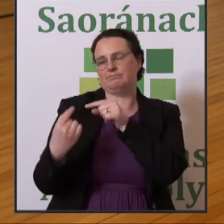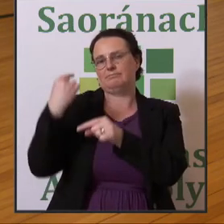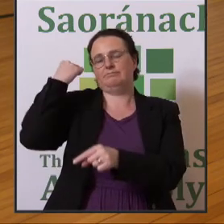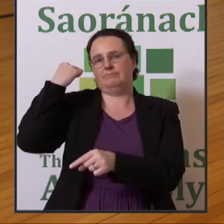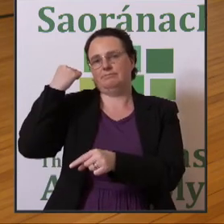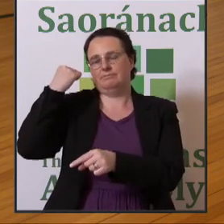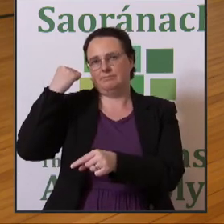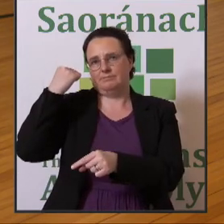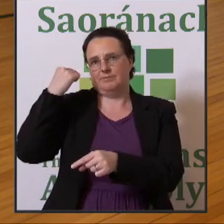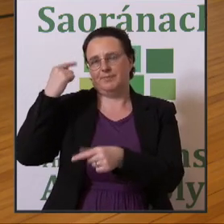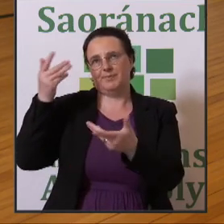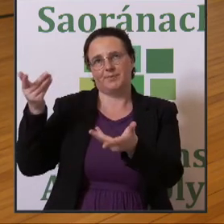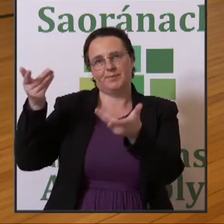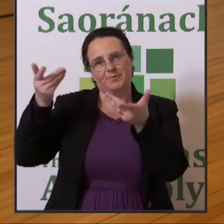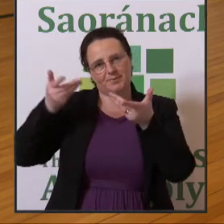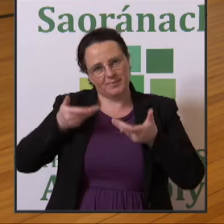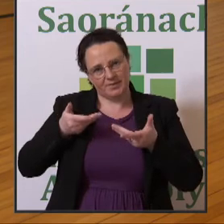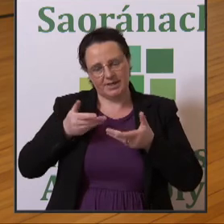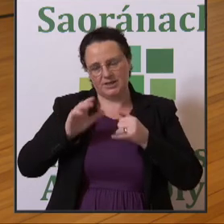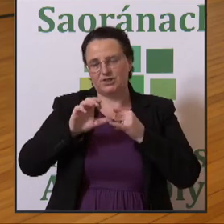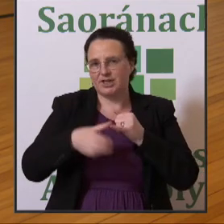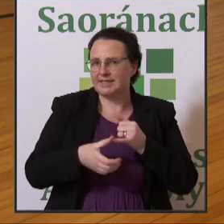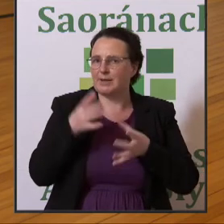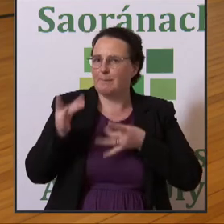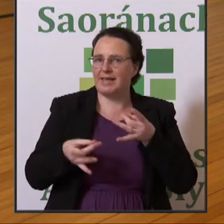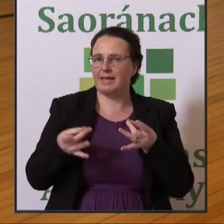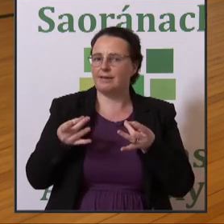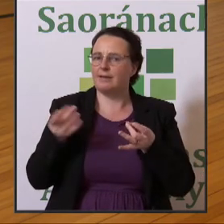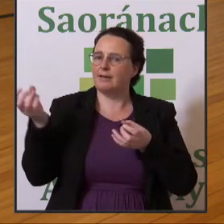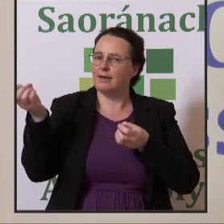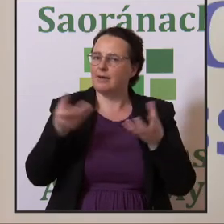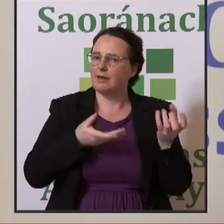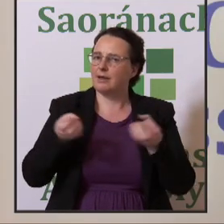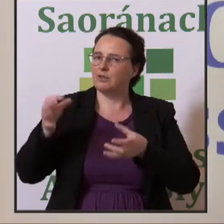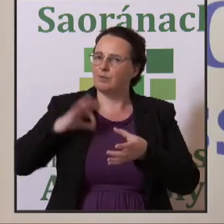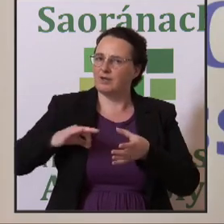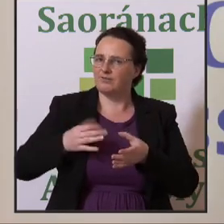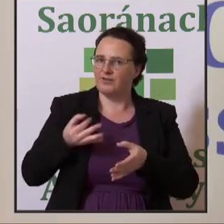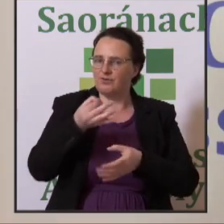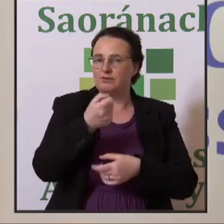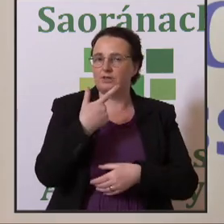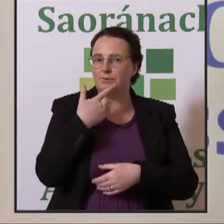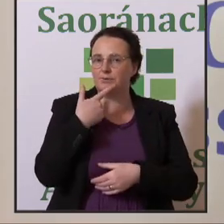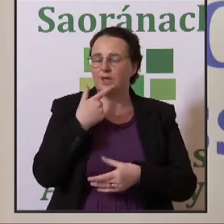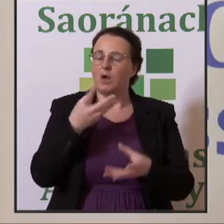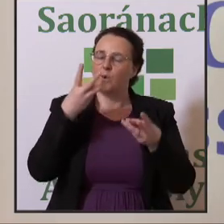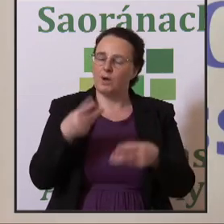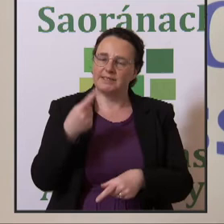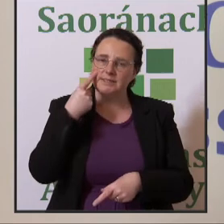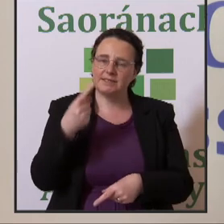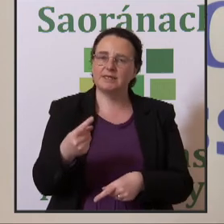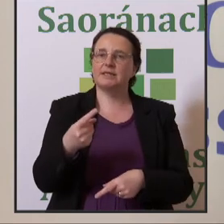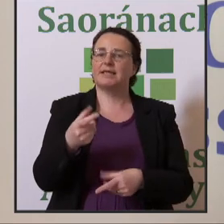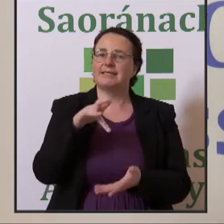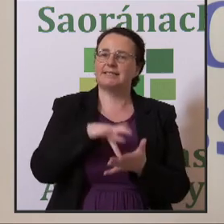offered this opportunity to make a contribution to the future of Dublin. We want to see the city of the Three